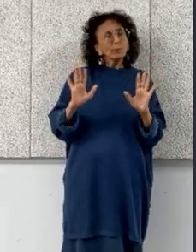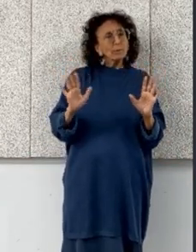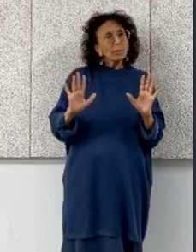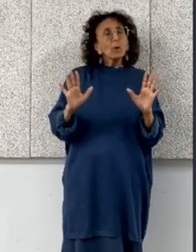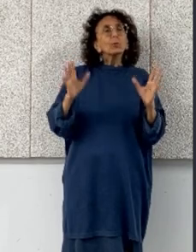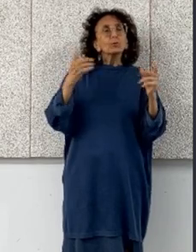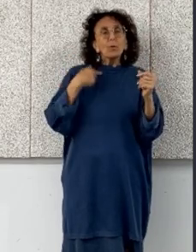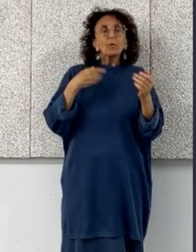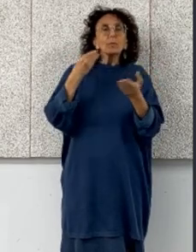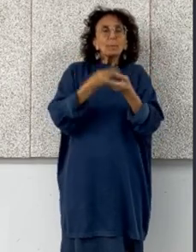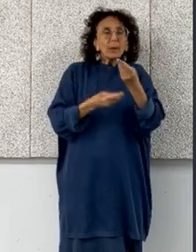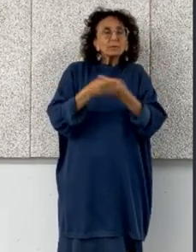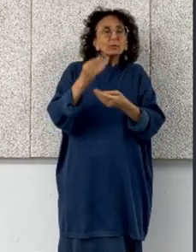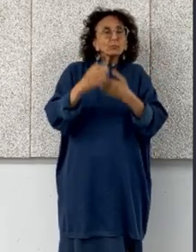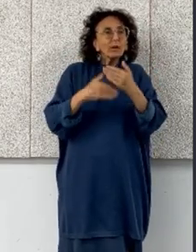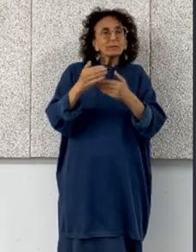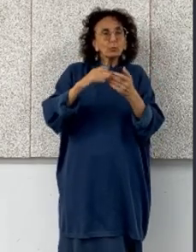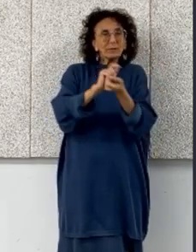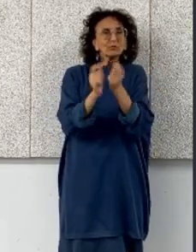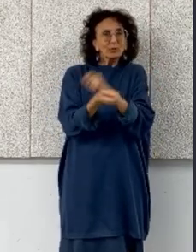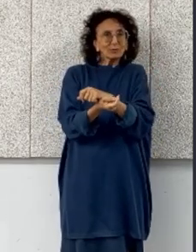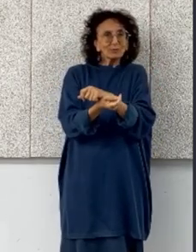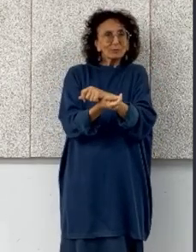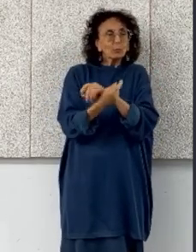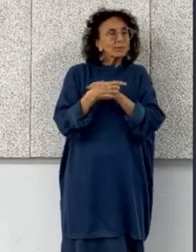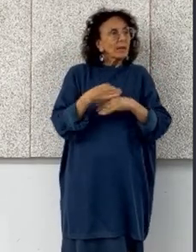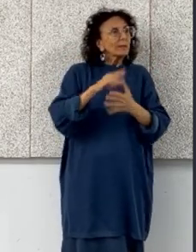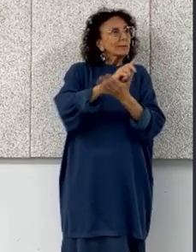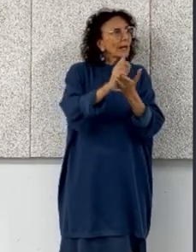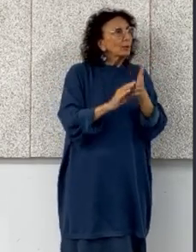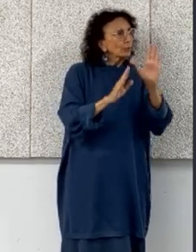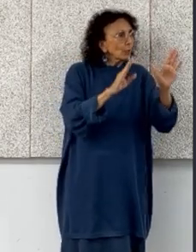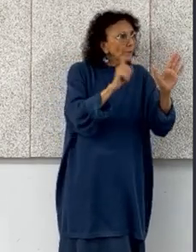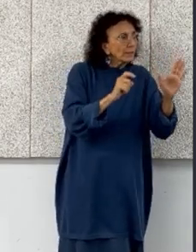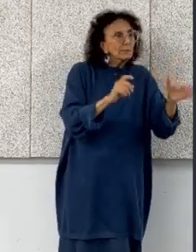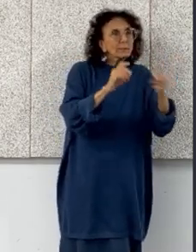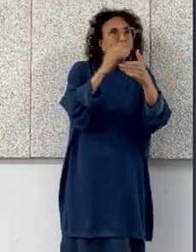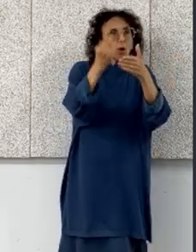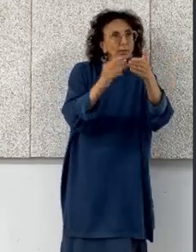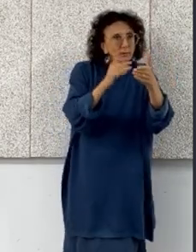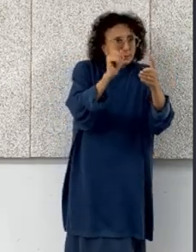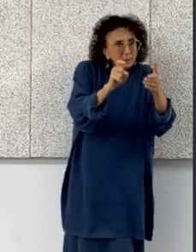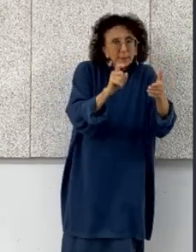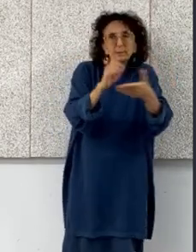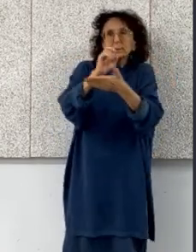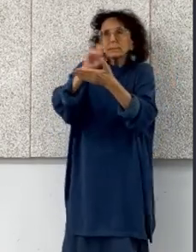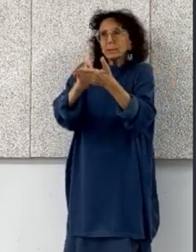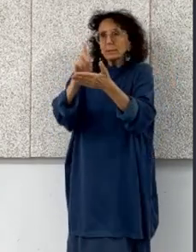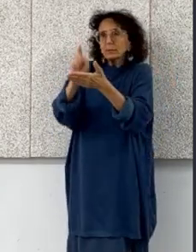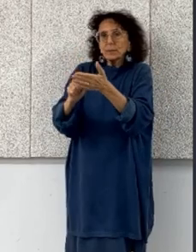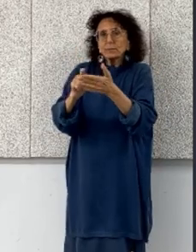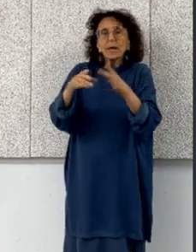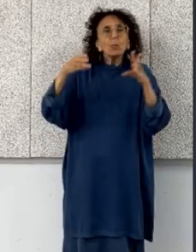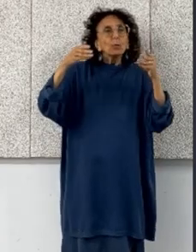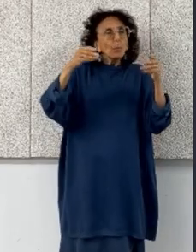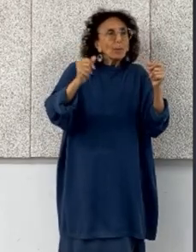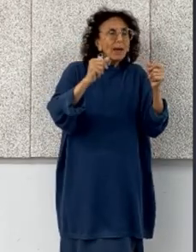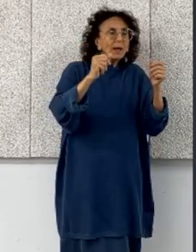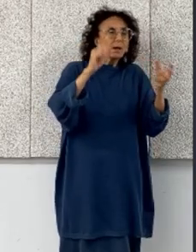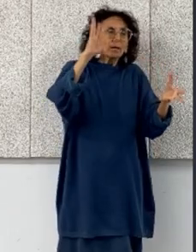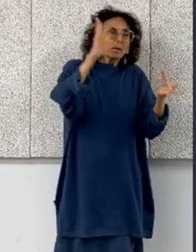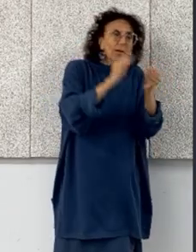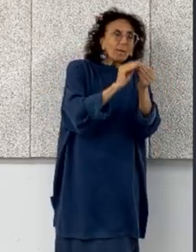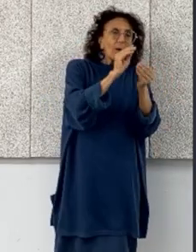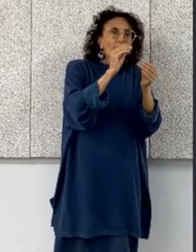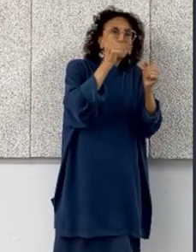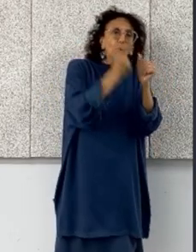talk through what the needs are gonna be for every designer and for every artist that's working on the project. And we're looking at an hourly amount for each artist on the